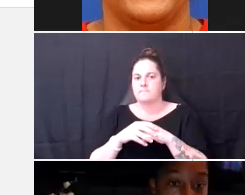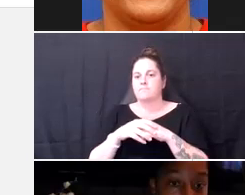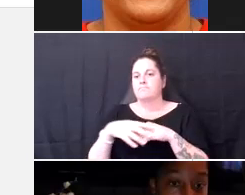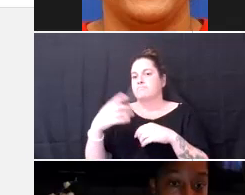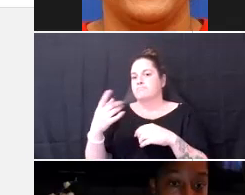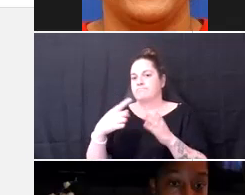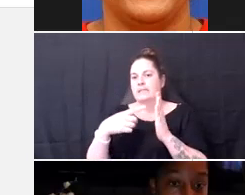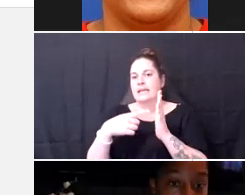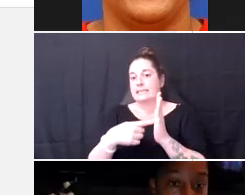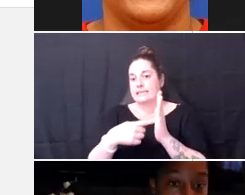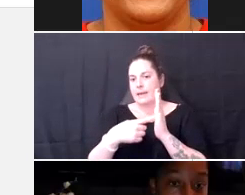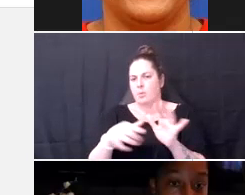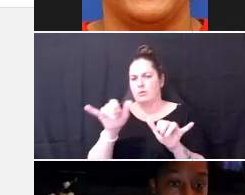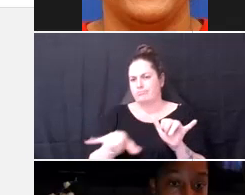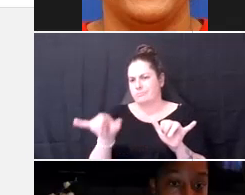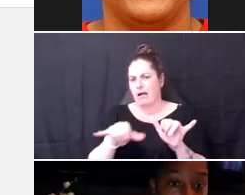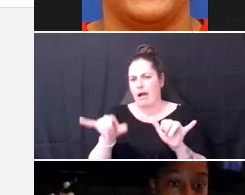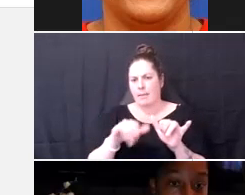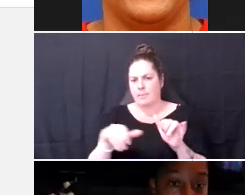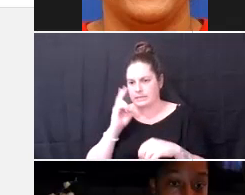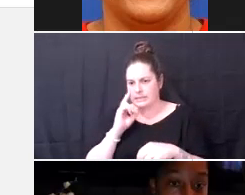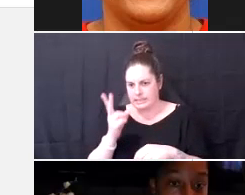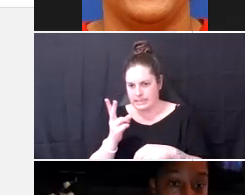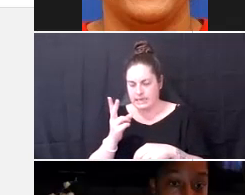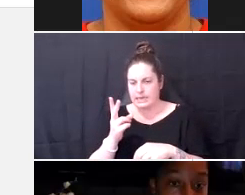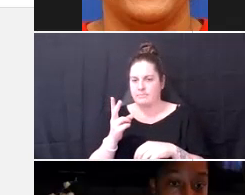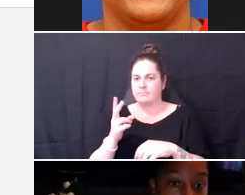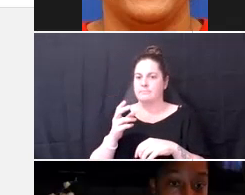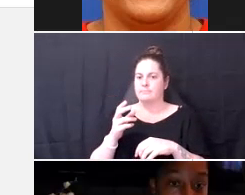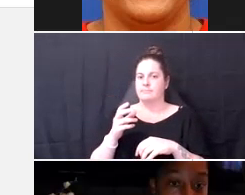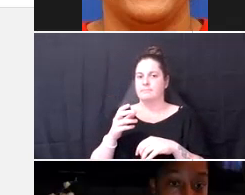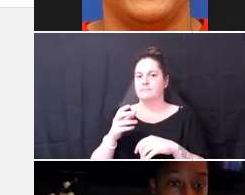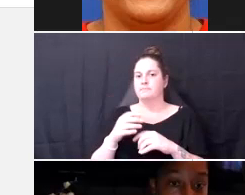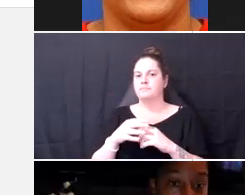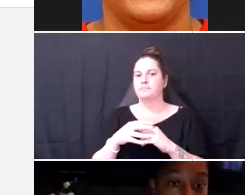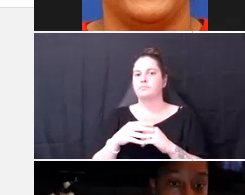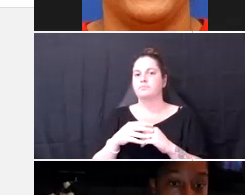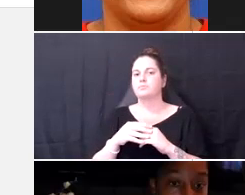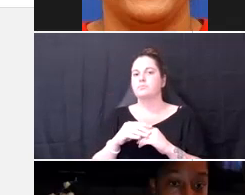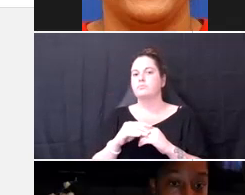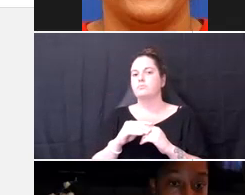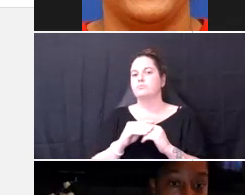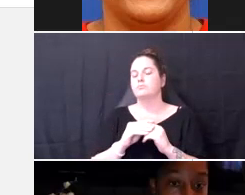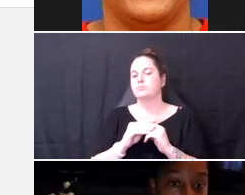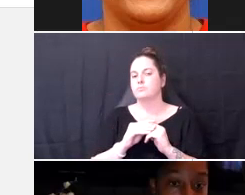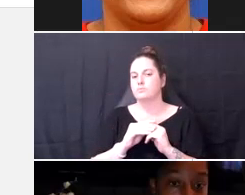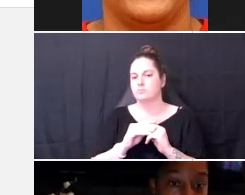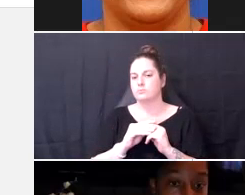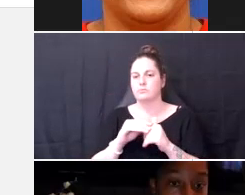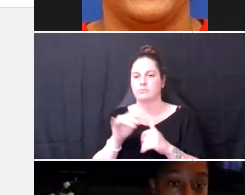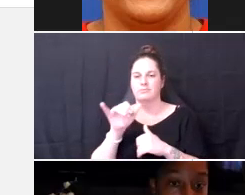that we come across when we say that acceleration is constant is this concept of free